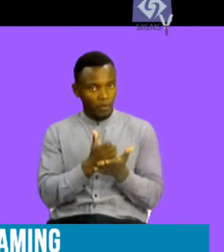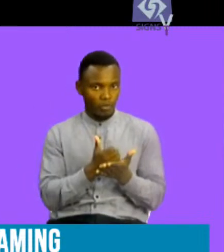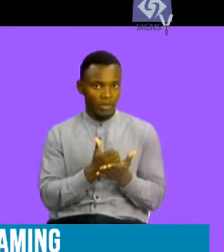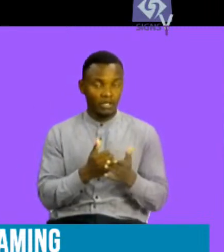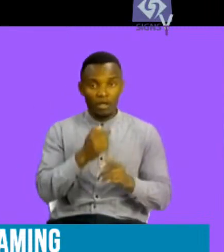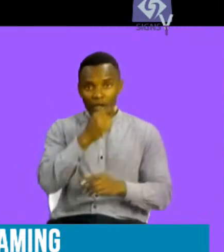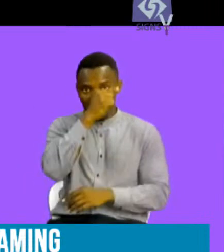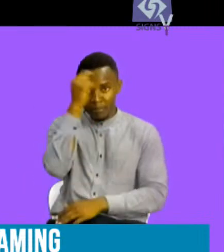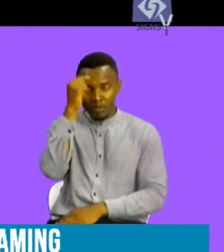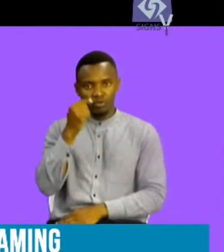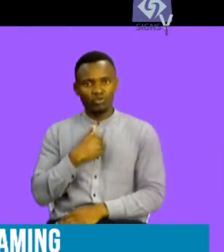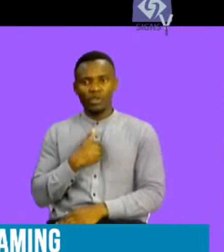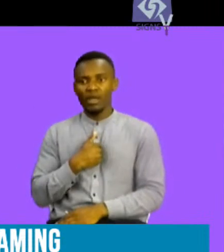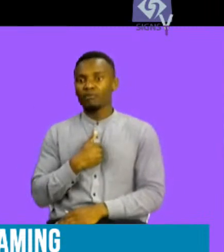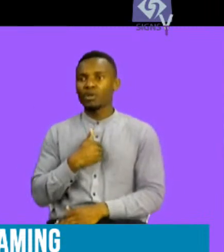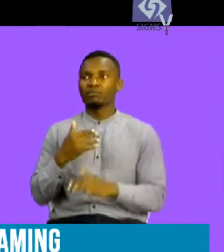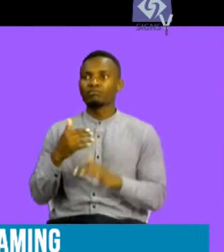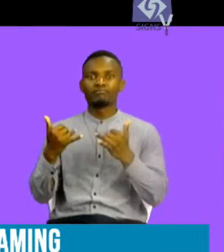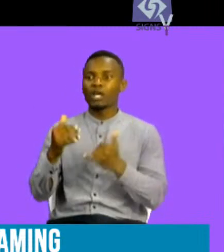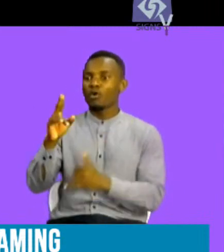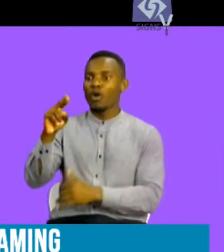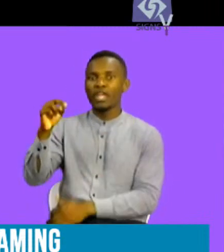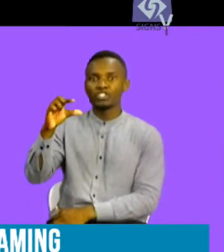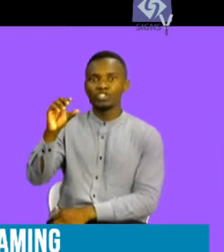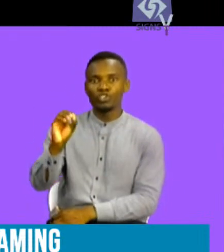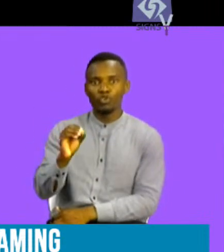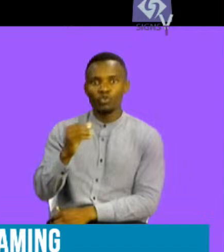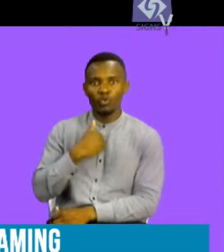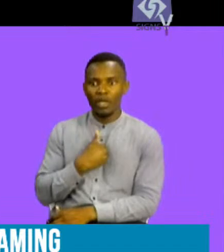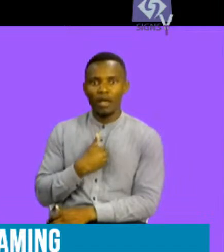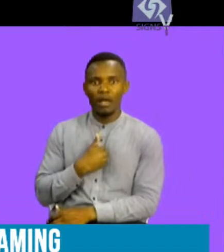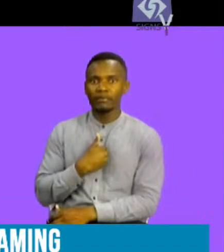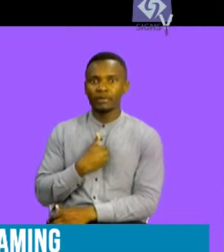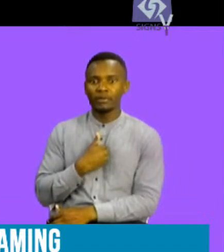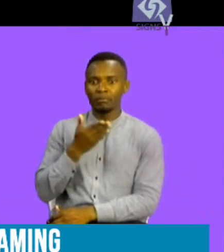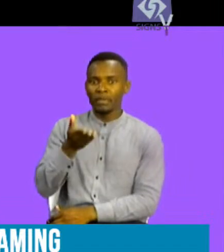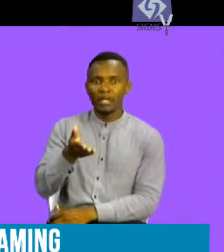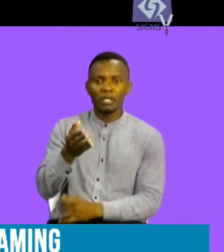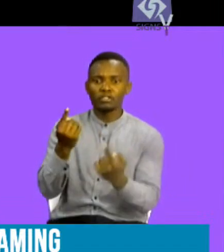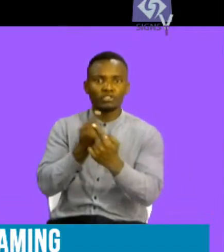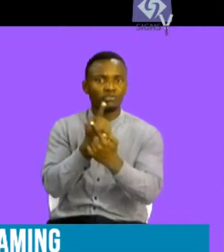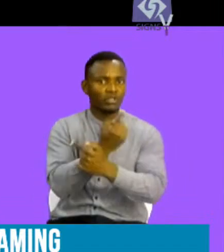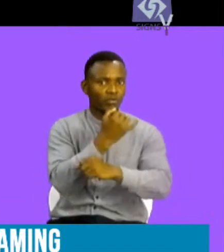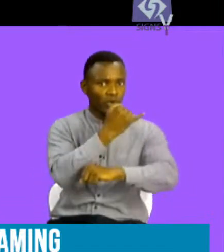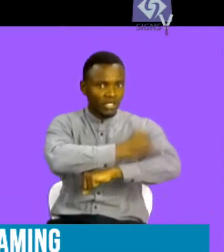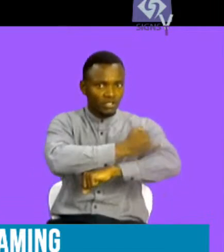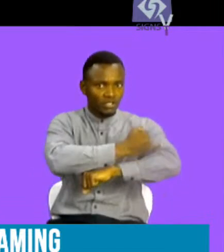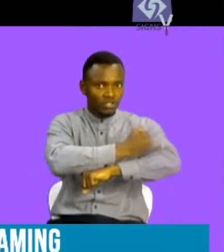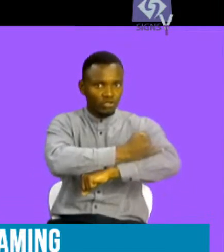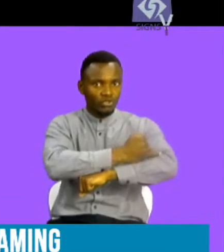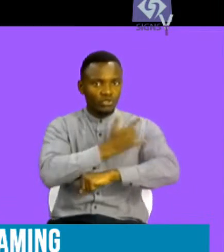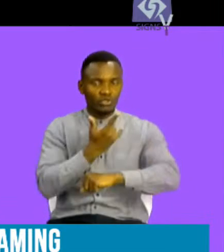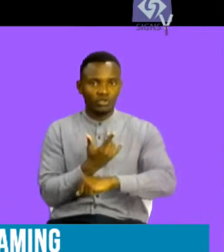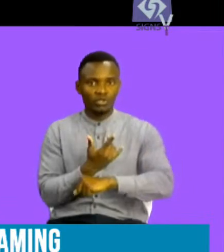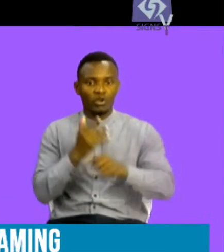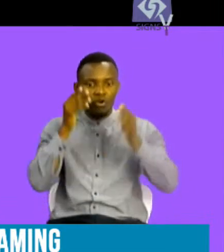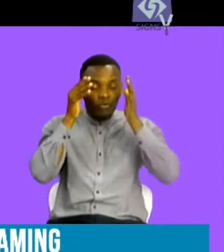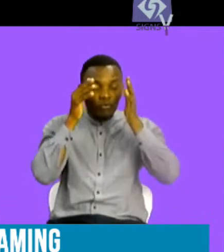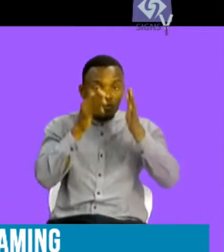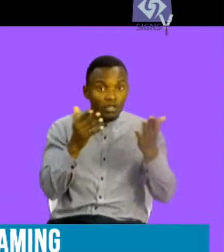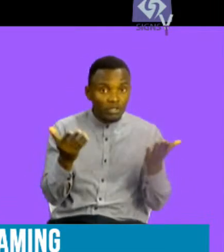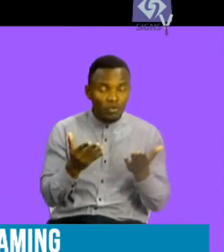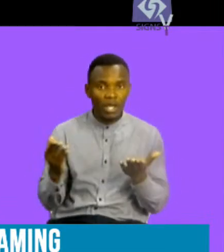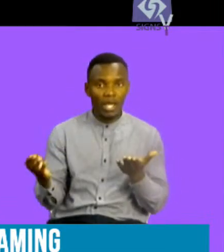there. There are these NGOs who are coming in, going around in our institutions, Yes. dealing on